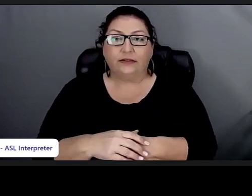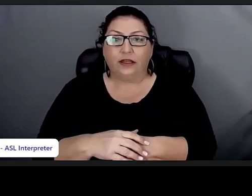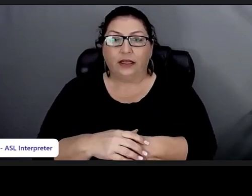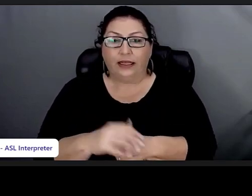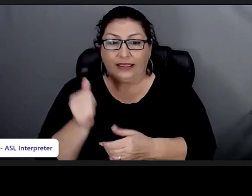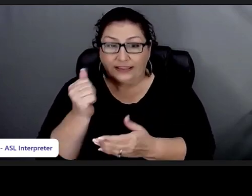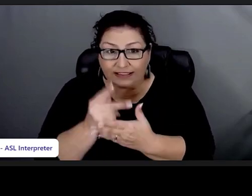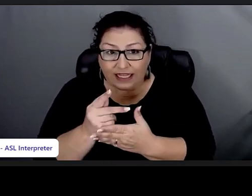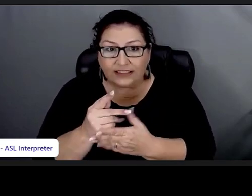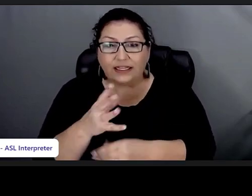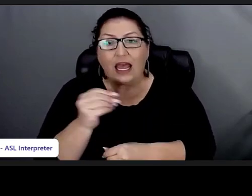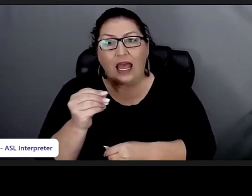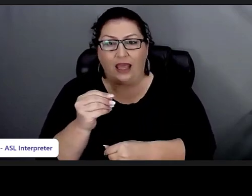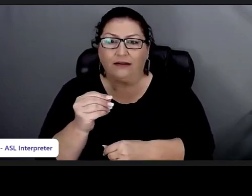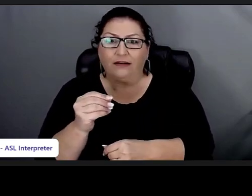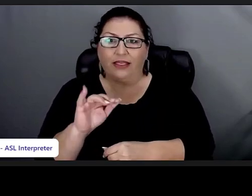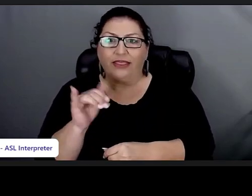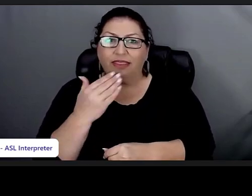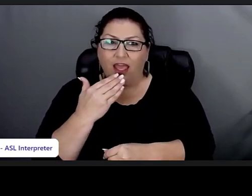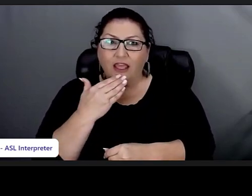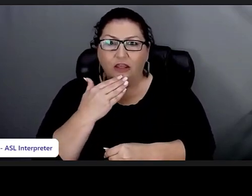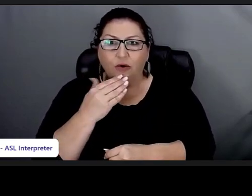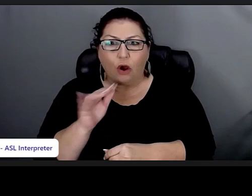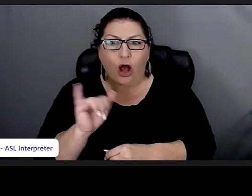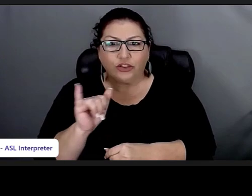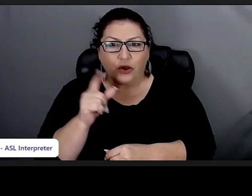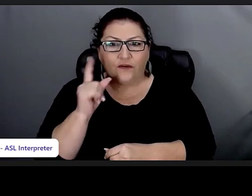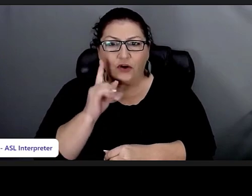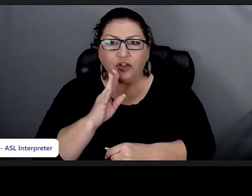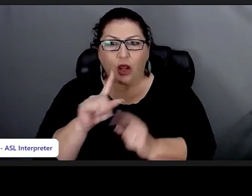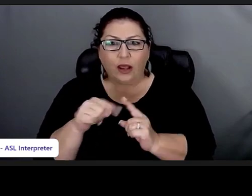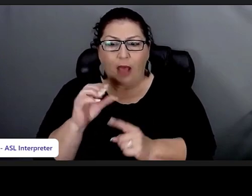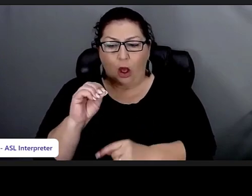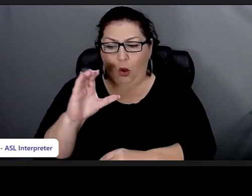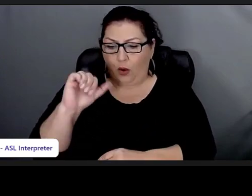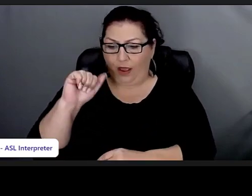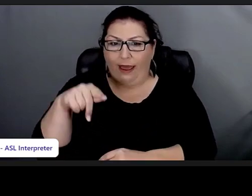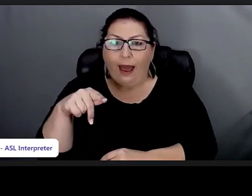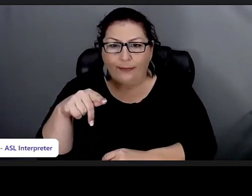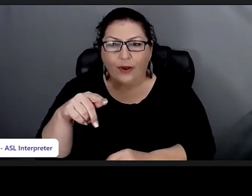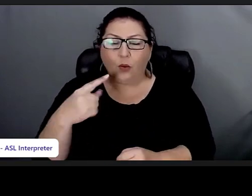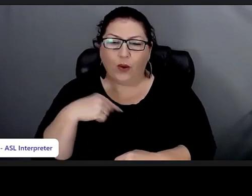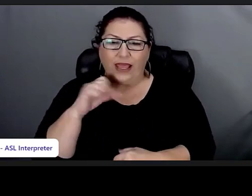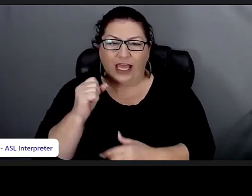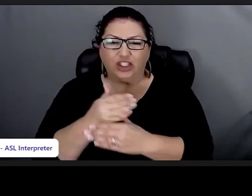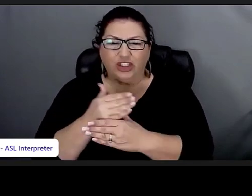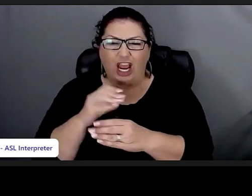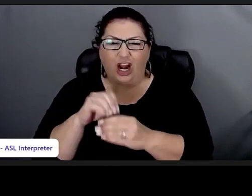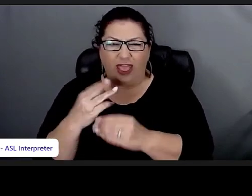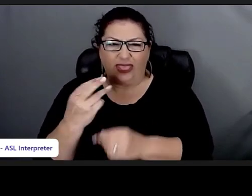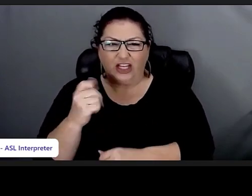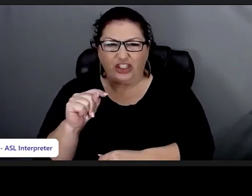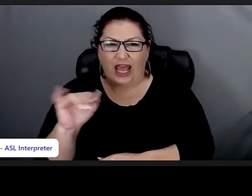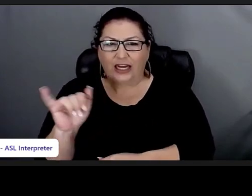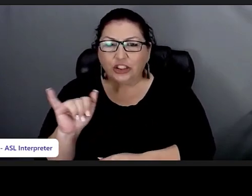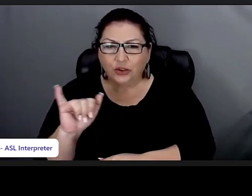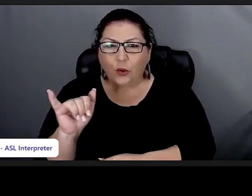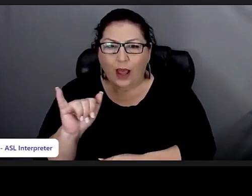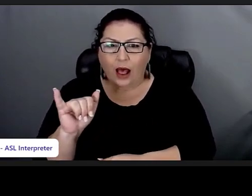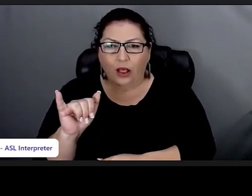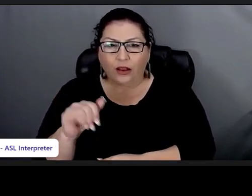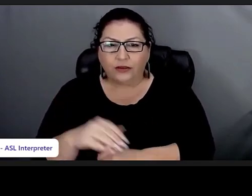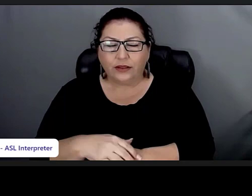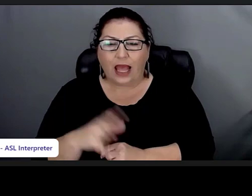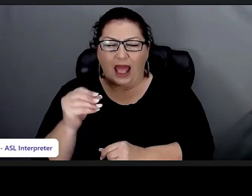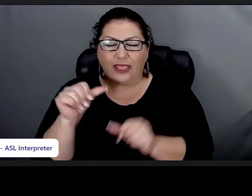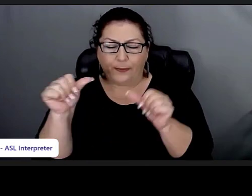and very much as well, thank you for bringing to light OCAP, which we can share in the chat as well as in the post-event